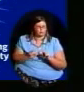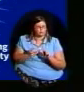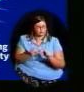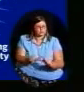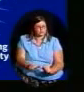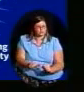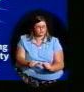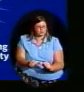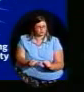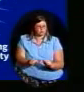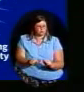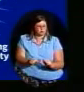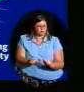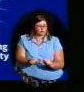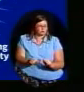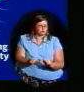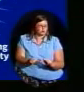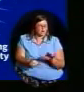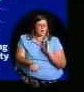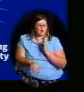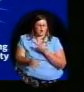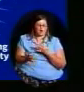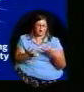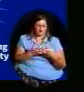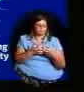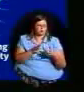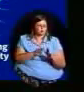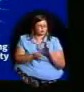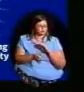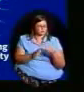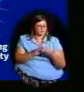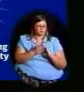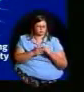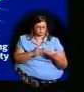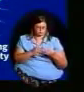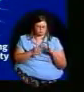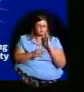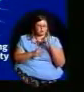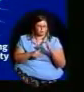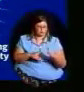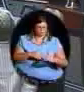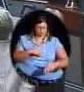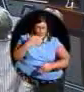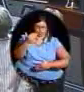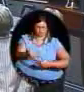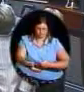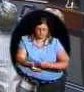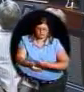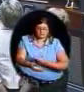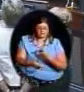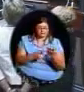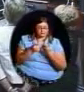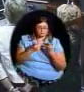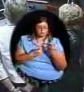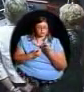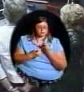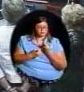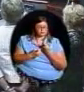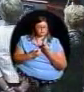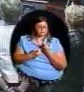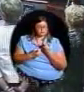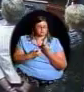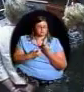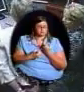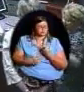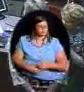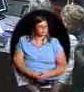behind the community and our partners to take this to the next step. Are there any questions? Do you have any questions?